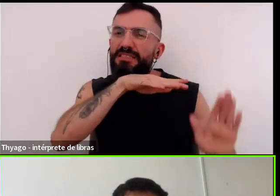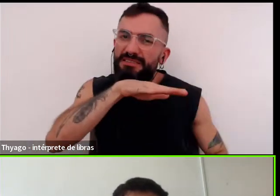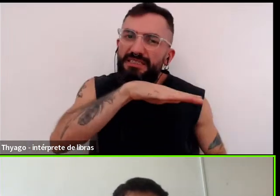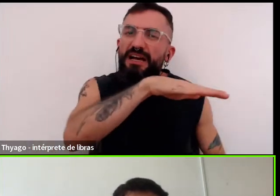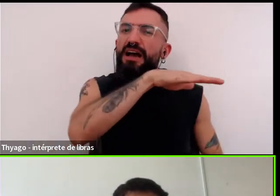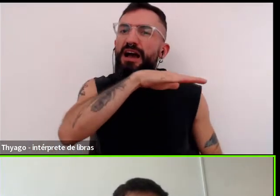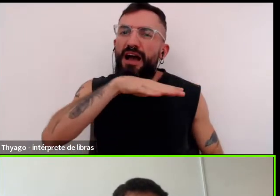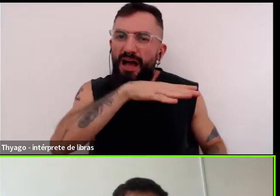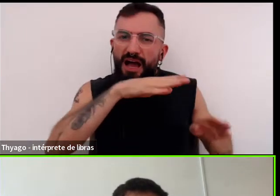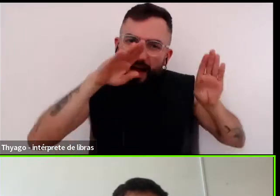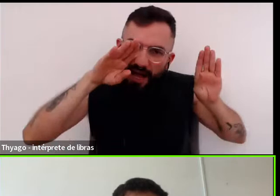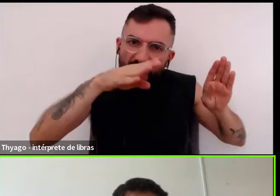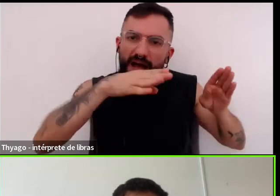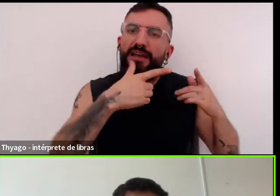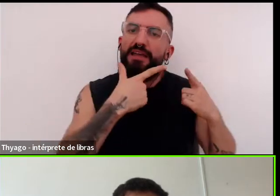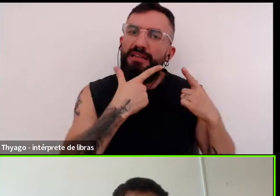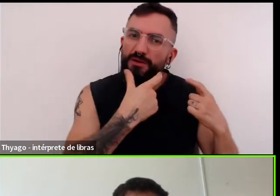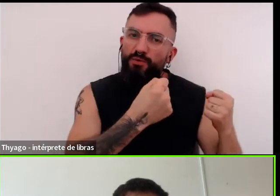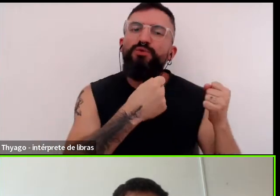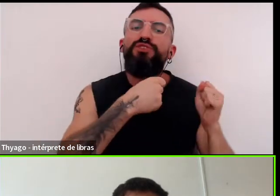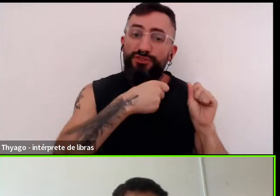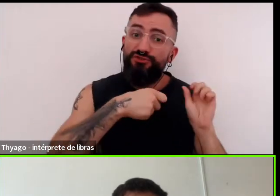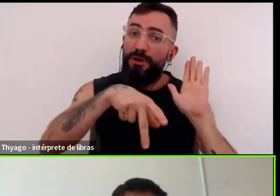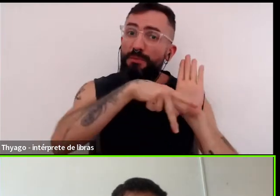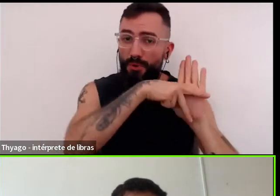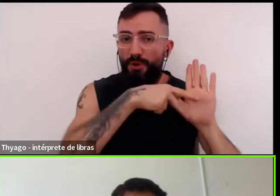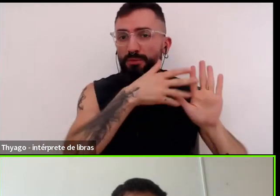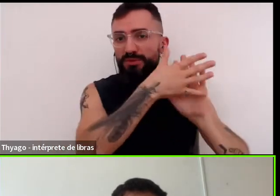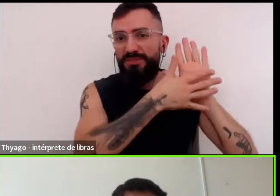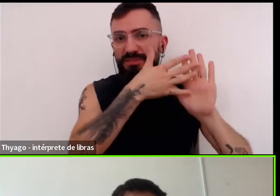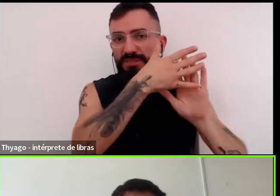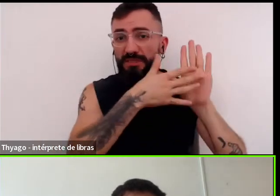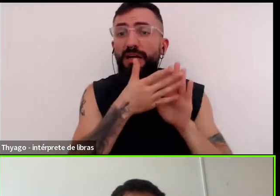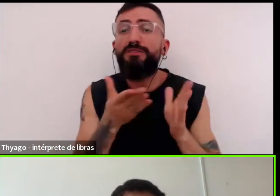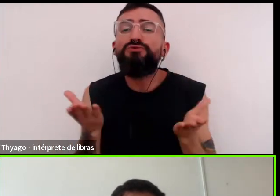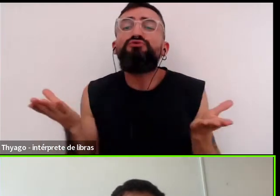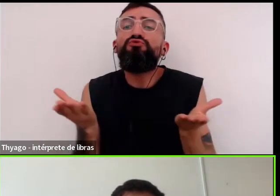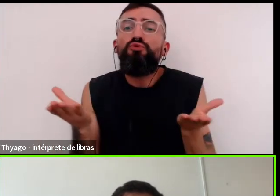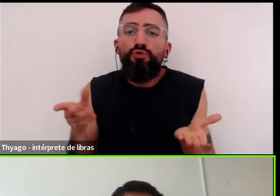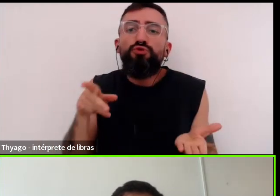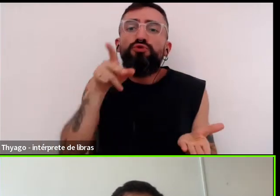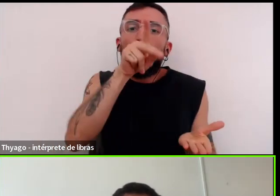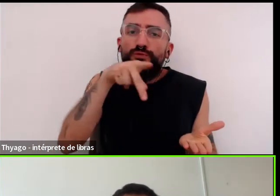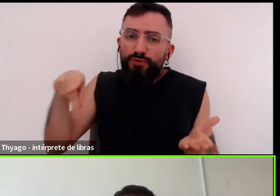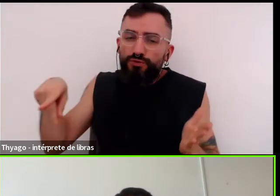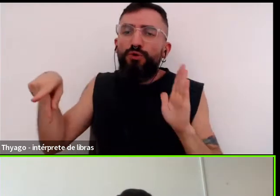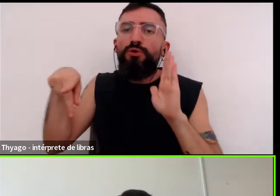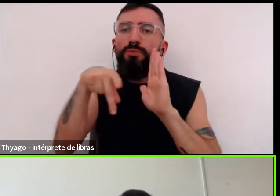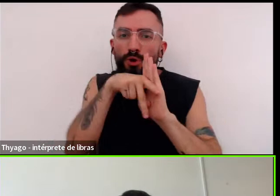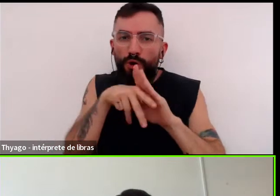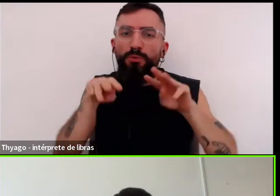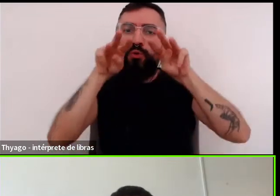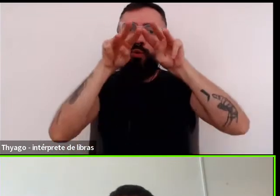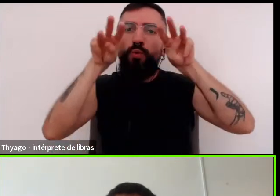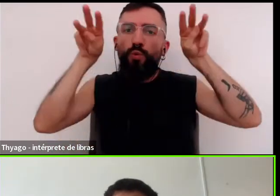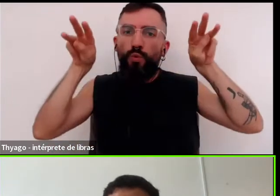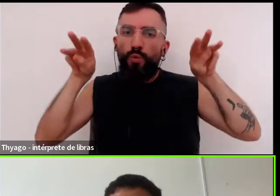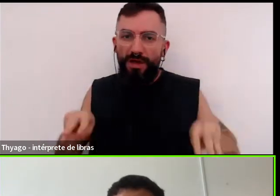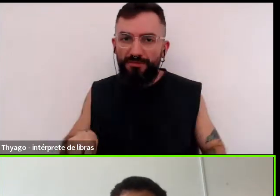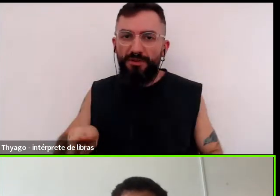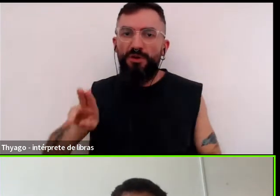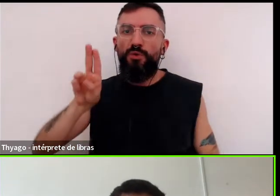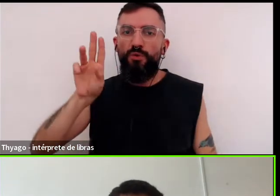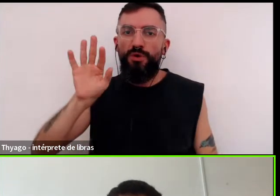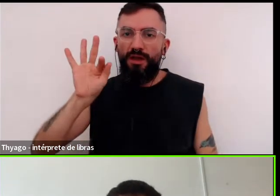Libras program at the Federal University of Paraná, where he conducts research